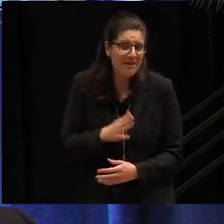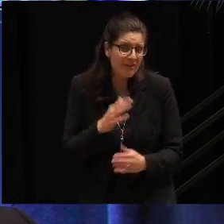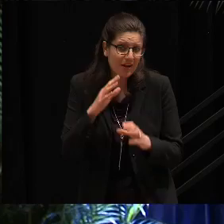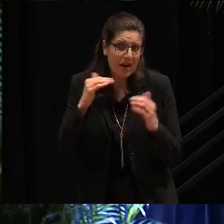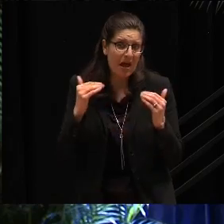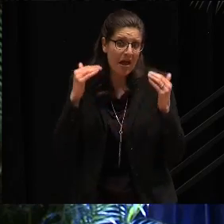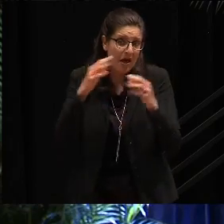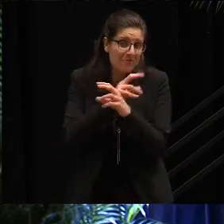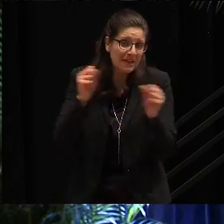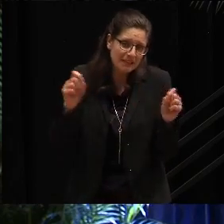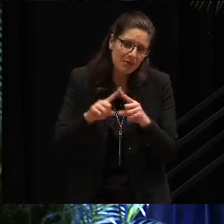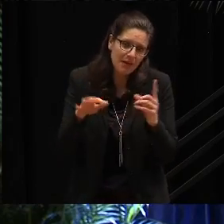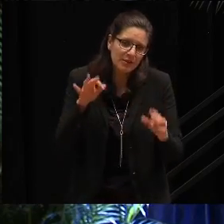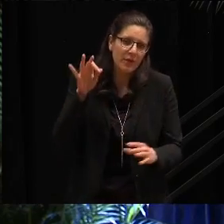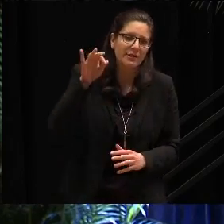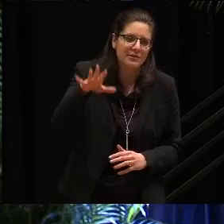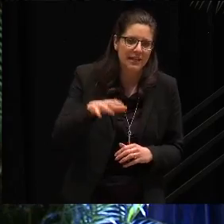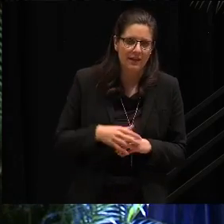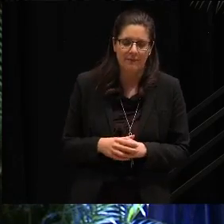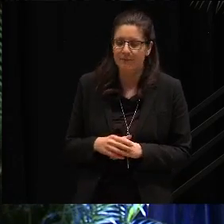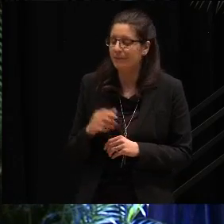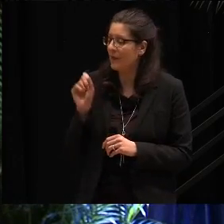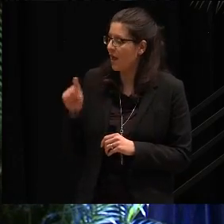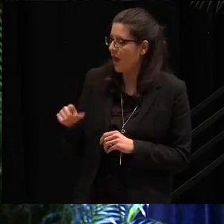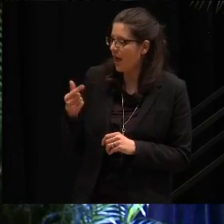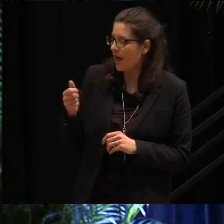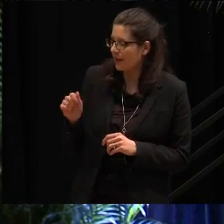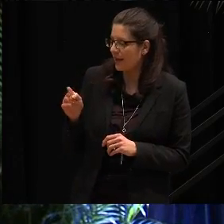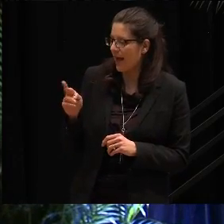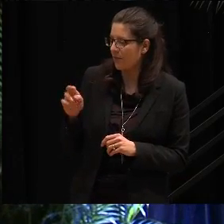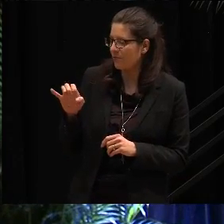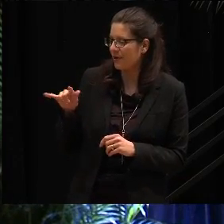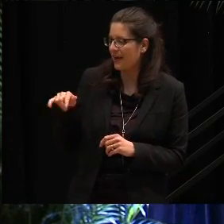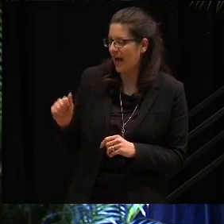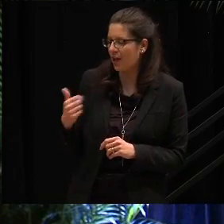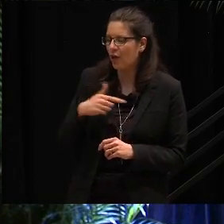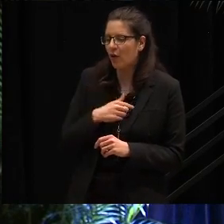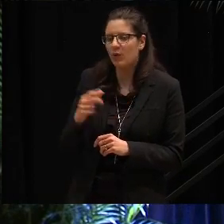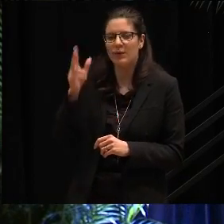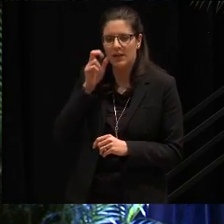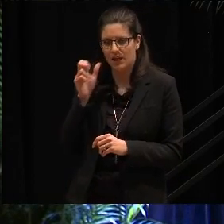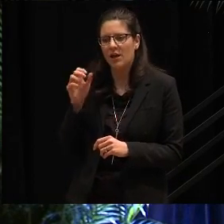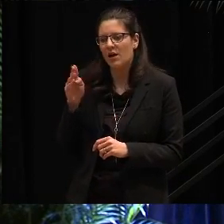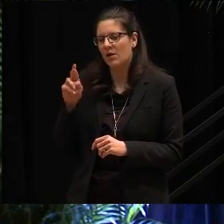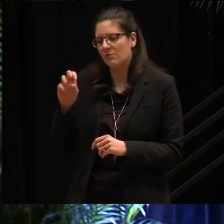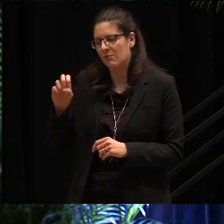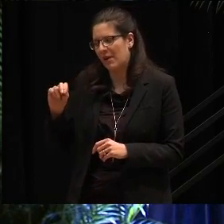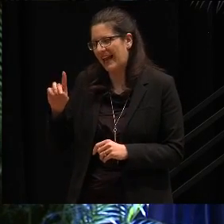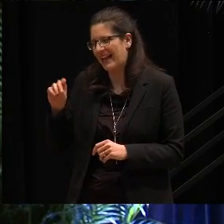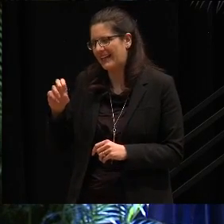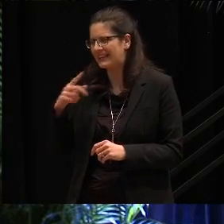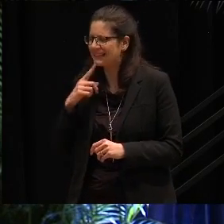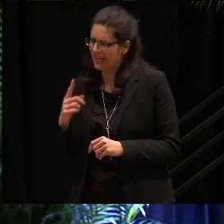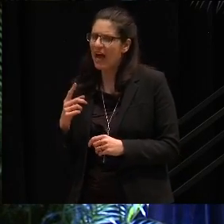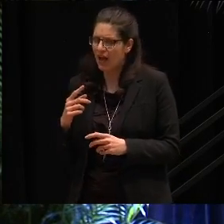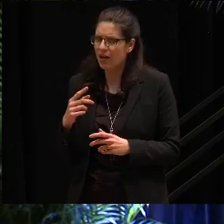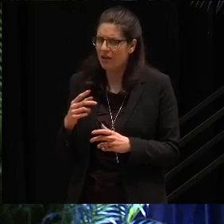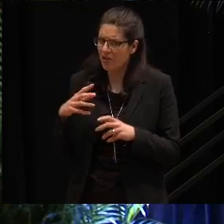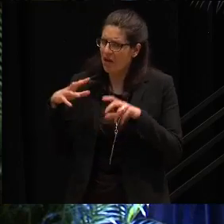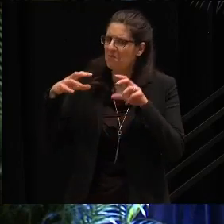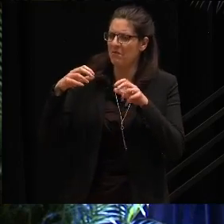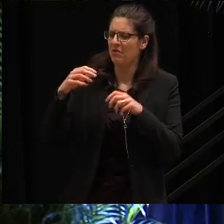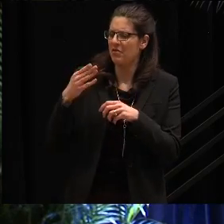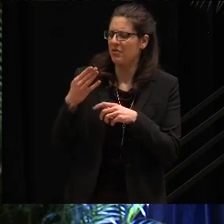that. Gabriela Dolmens, we hear Republican Chairman Brandon Bell subscribing to this view that the media is out to get President Trump,